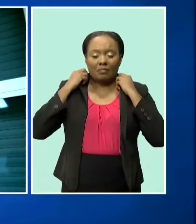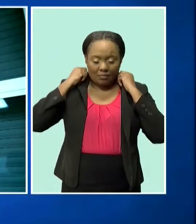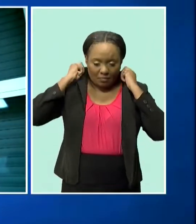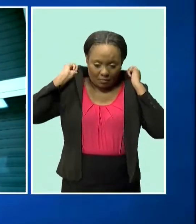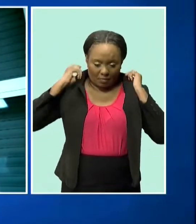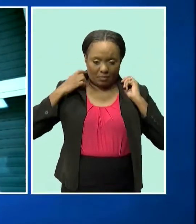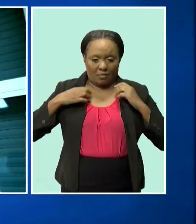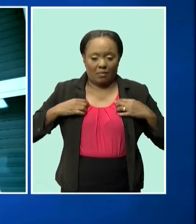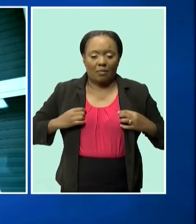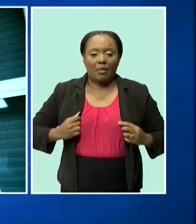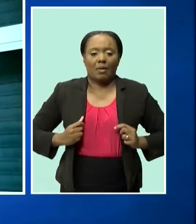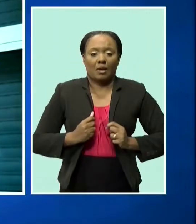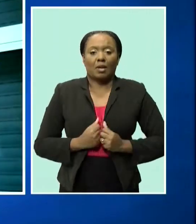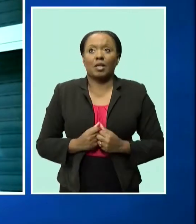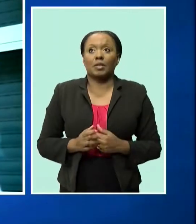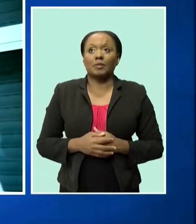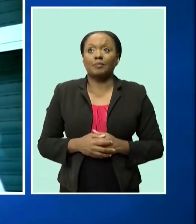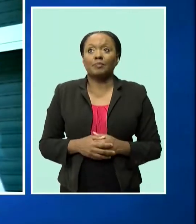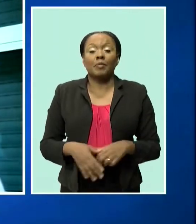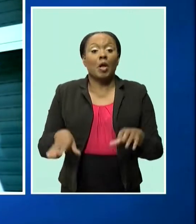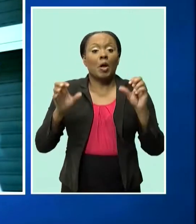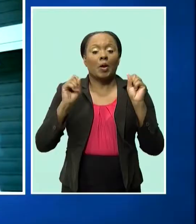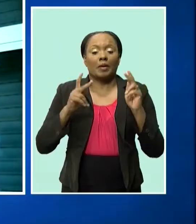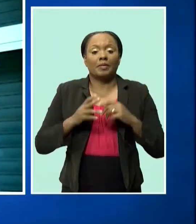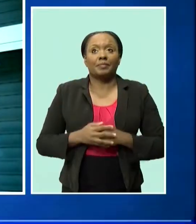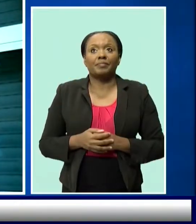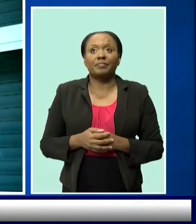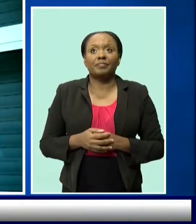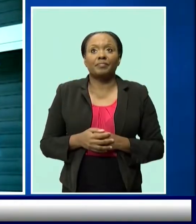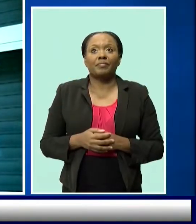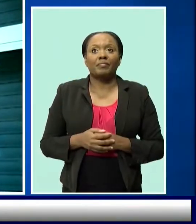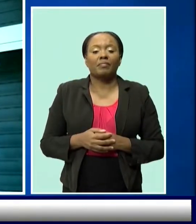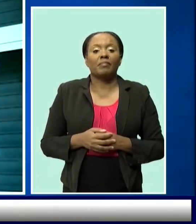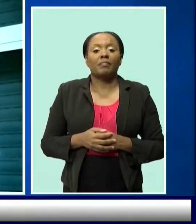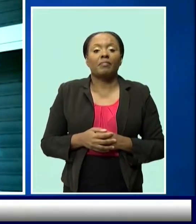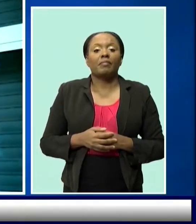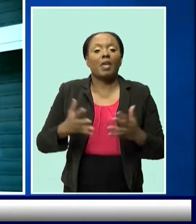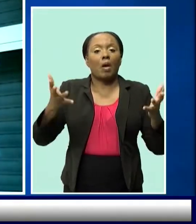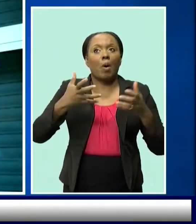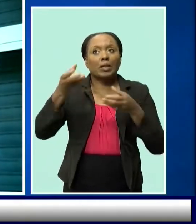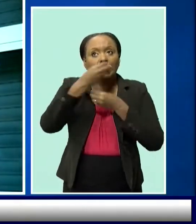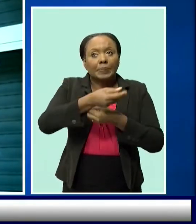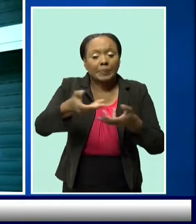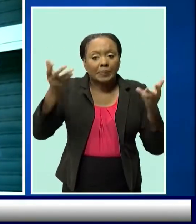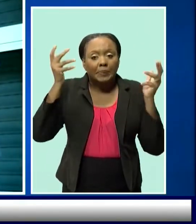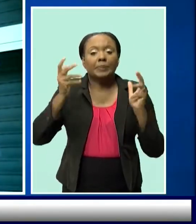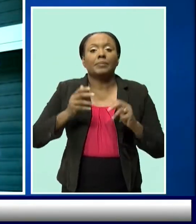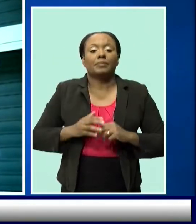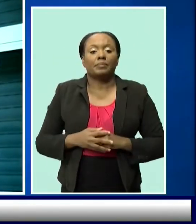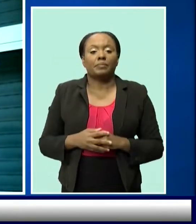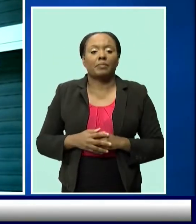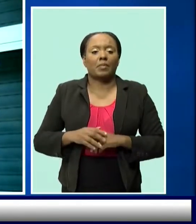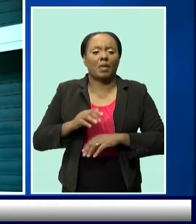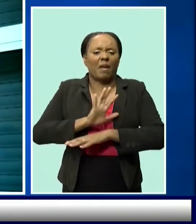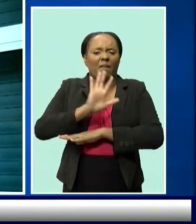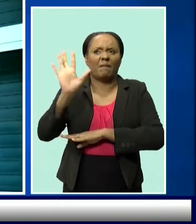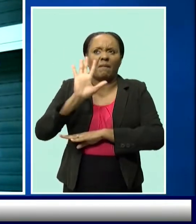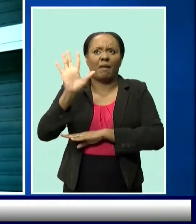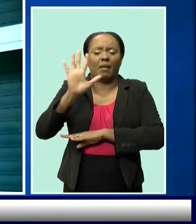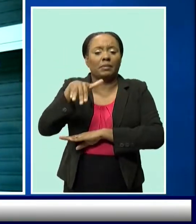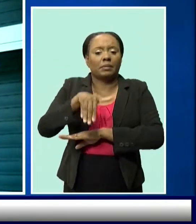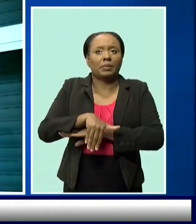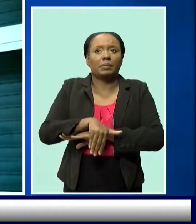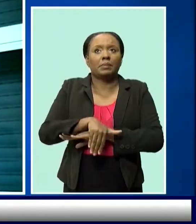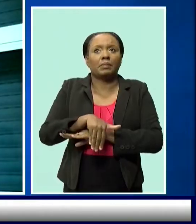go ahead. Sorry, Shane. So just to bring your viewers up to speed of what's going on, as of 5 p.m., the